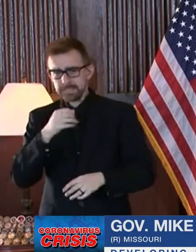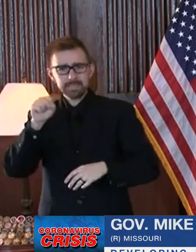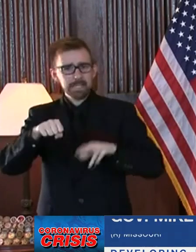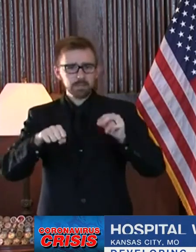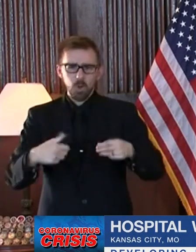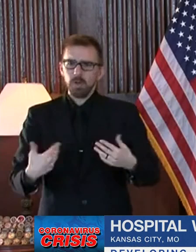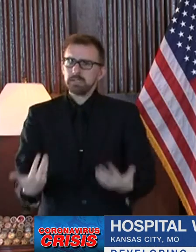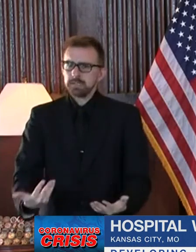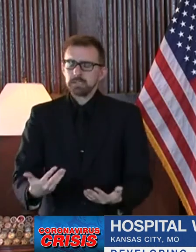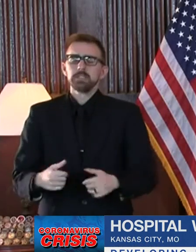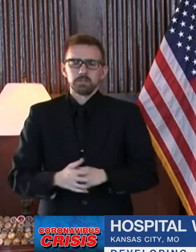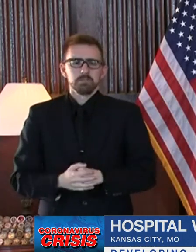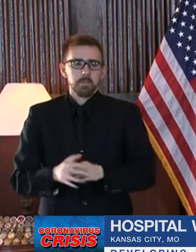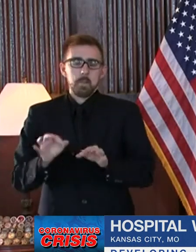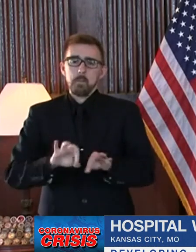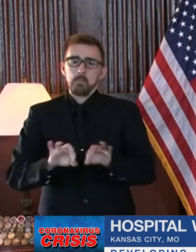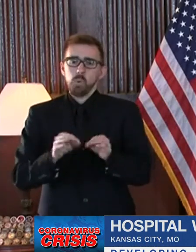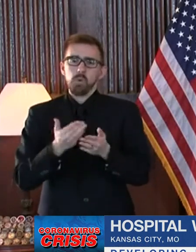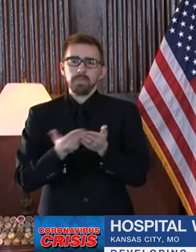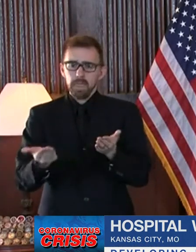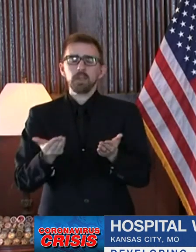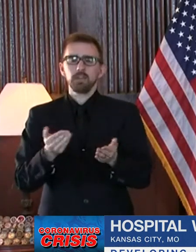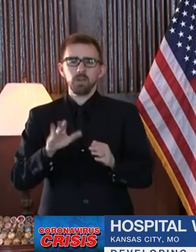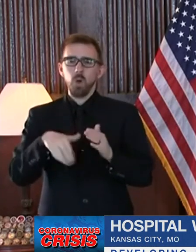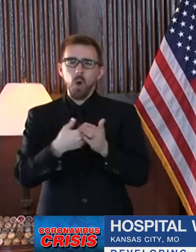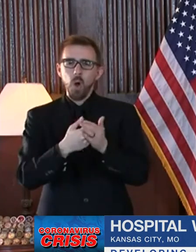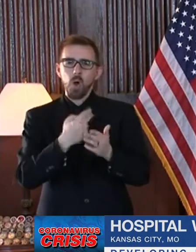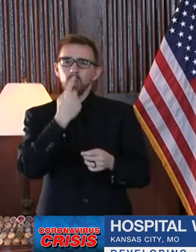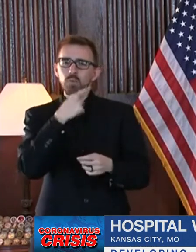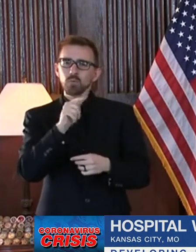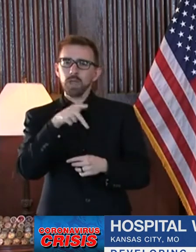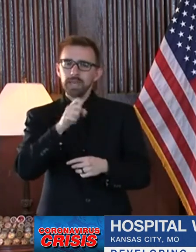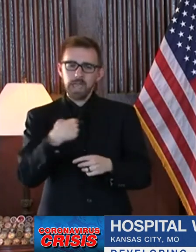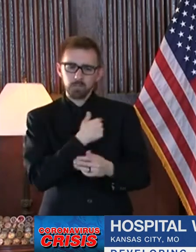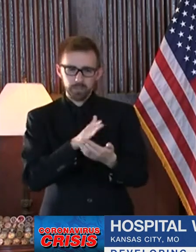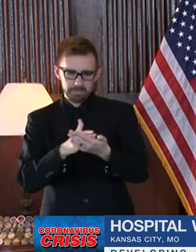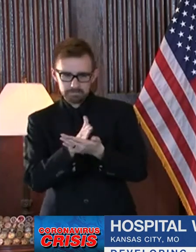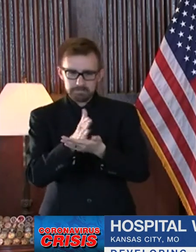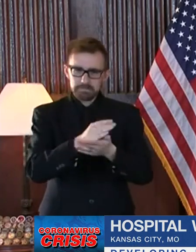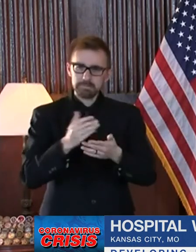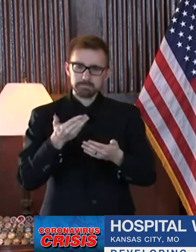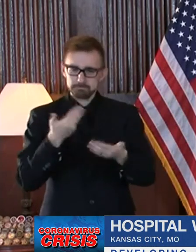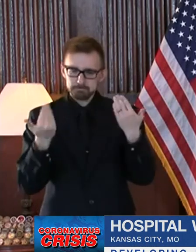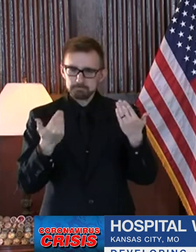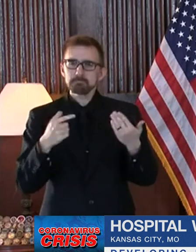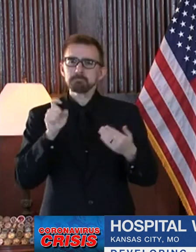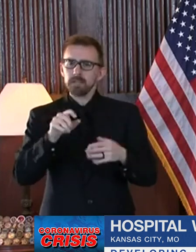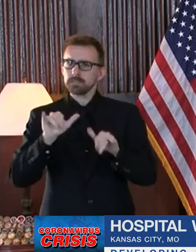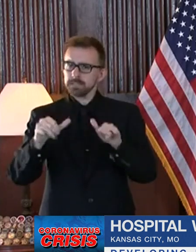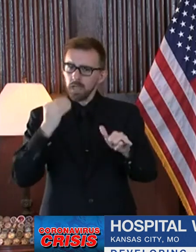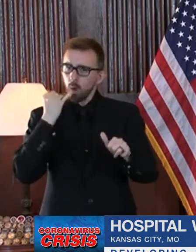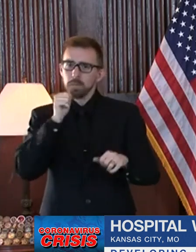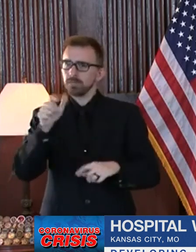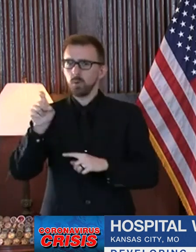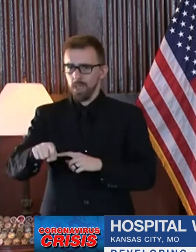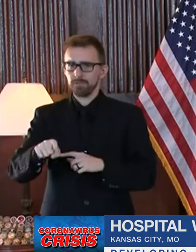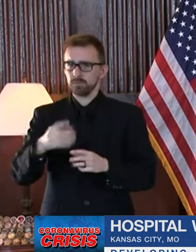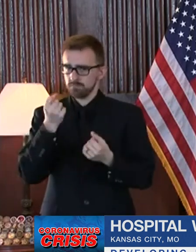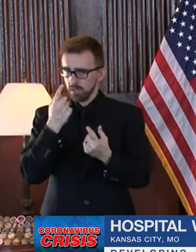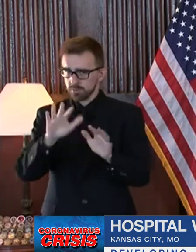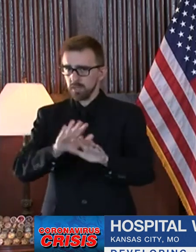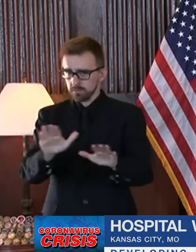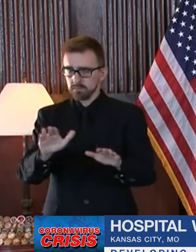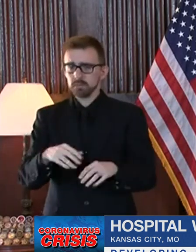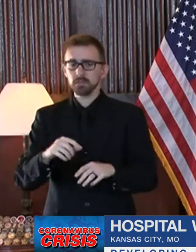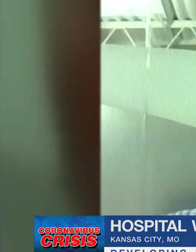I still think the most important thing you can do, and I think when it really gets down to all the red tape that we go through, it's a matter of staying home if